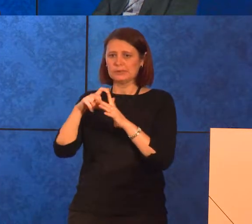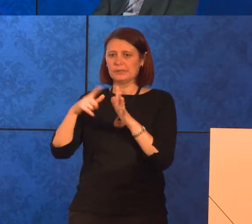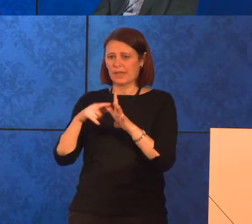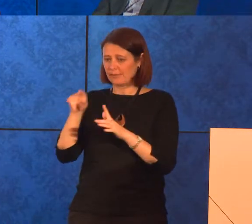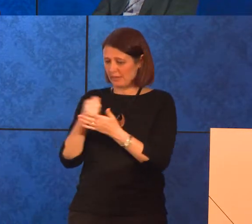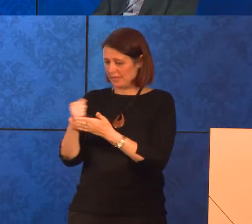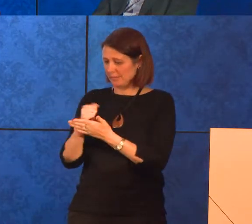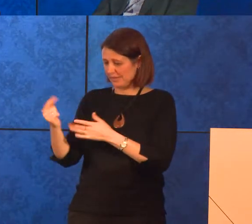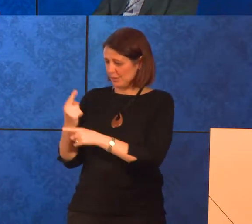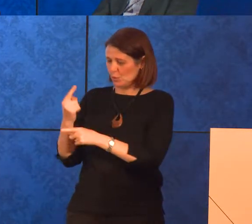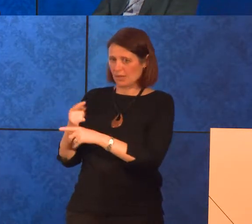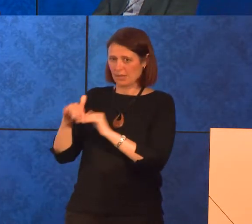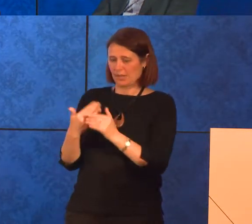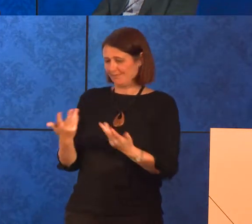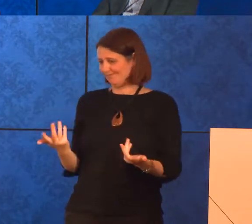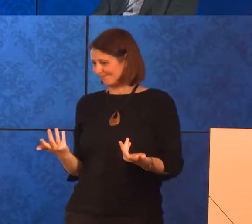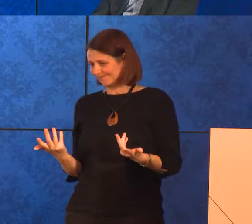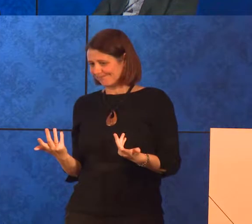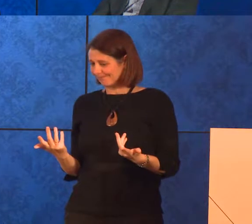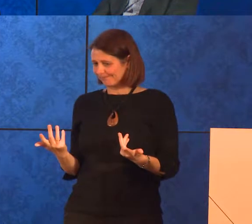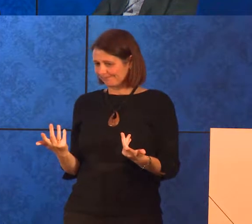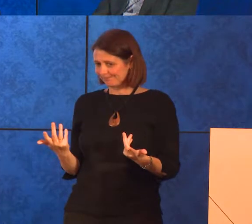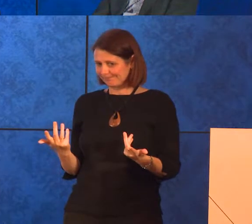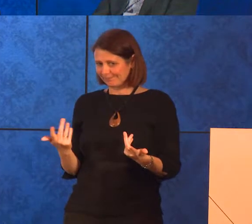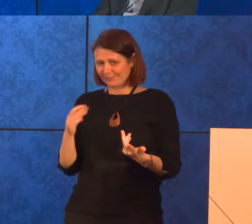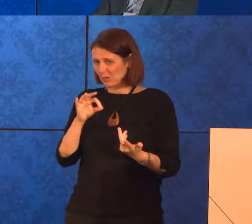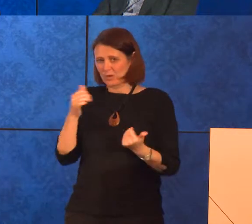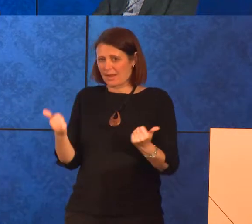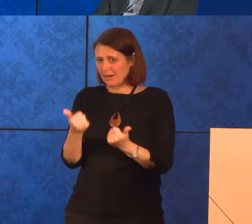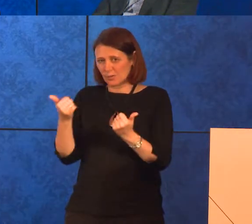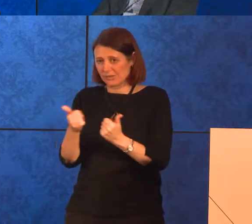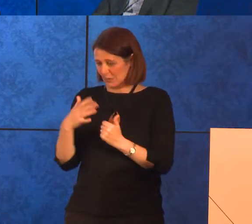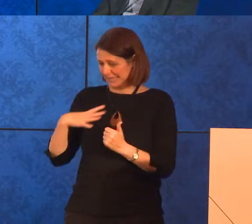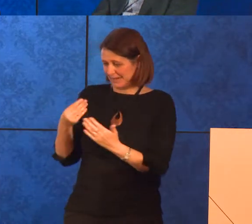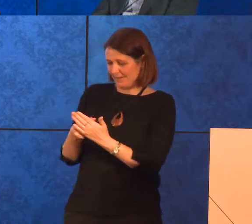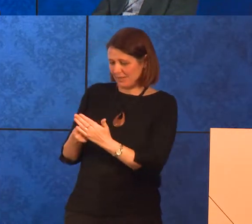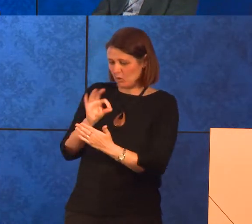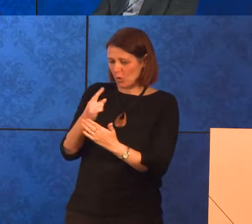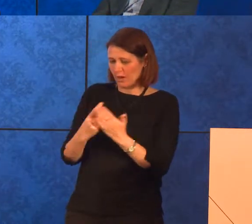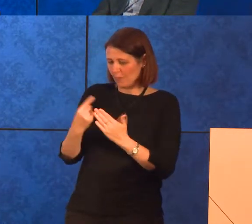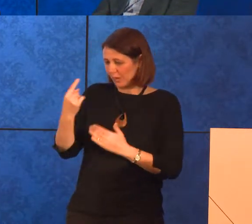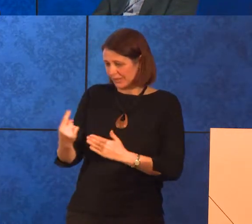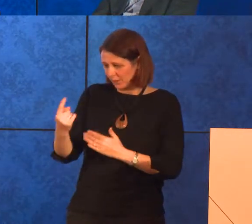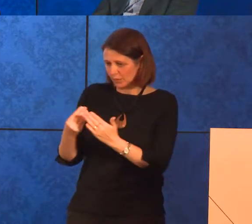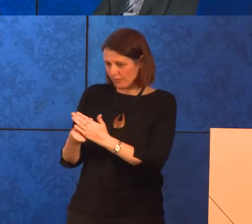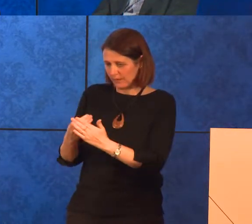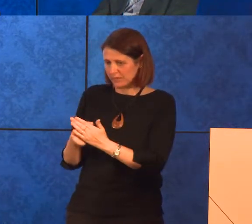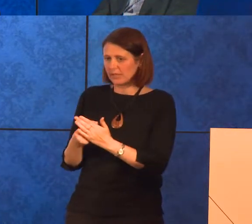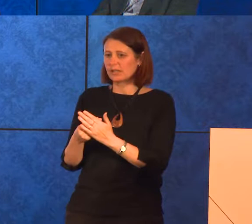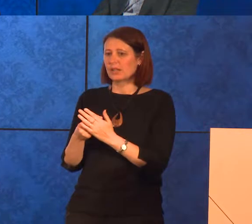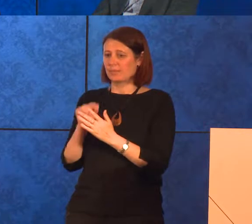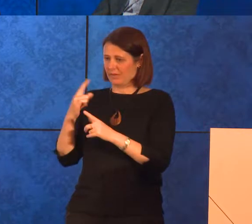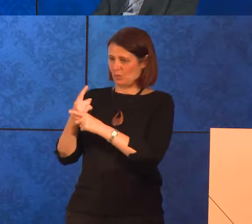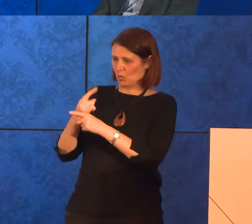being talked about are patently inadequate. We need funding not just for individual advocacy, as is being talked about